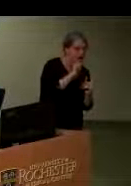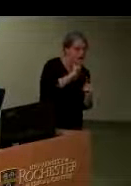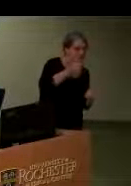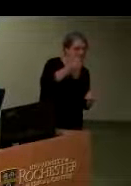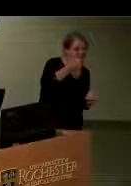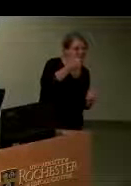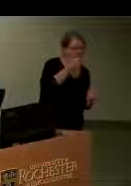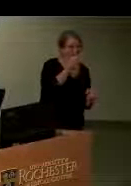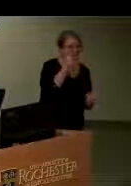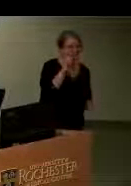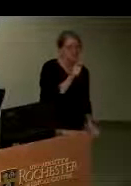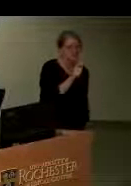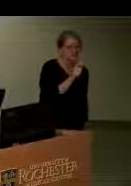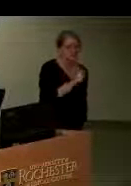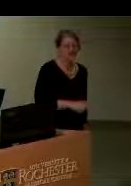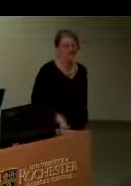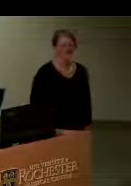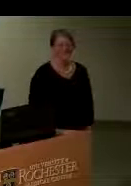I said, that's a requirement.